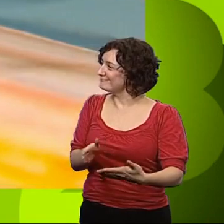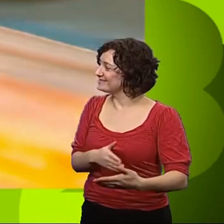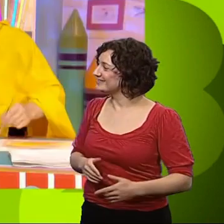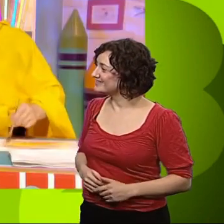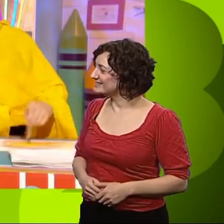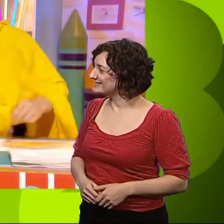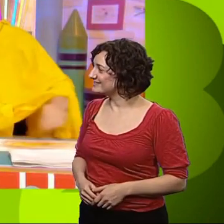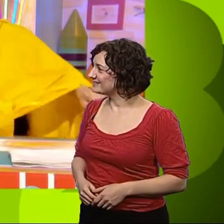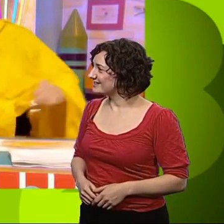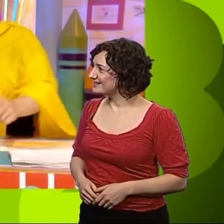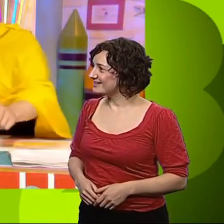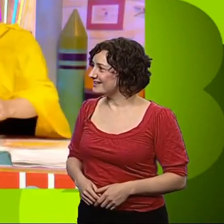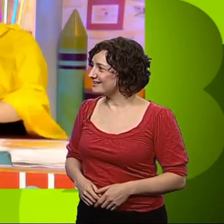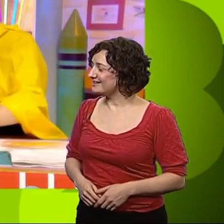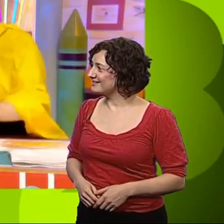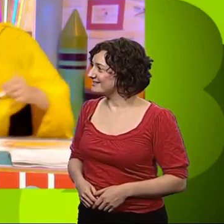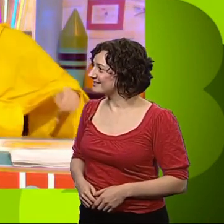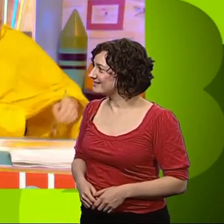wet.